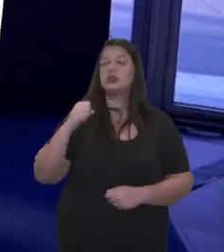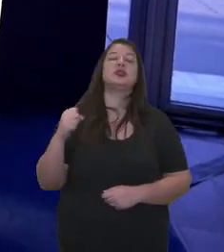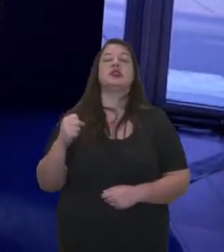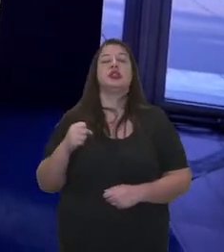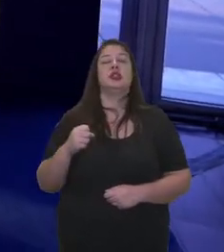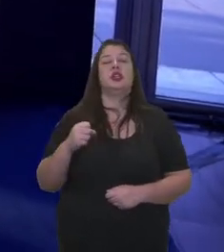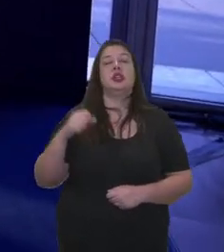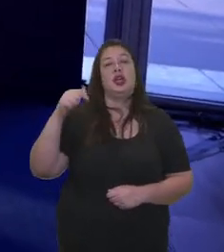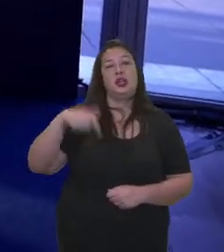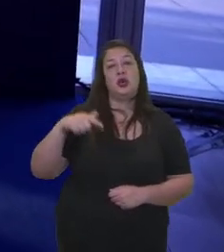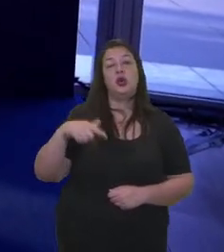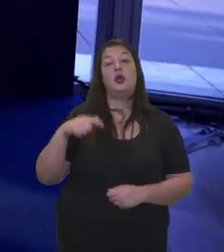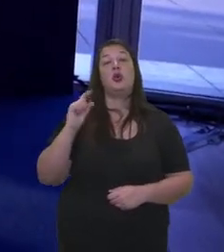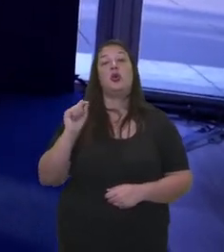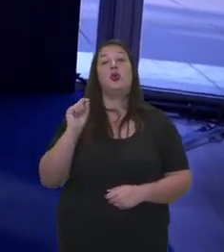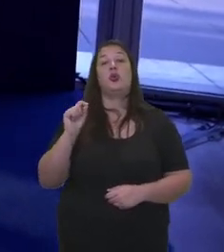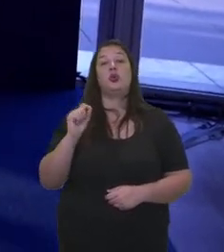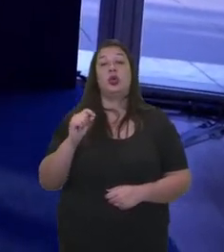present,